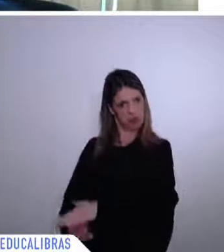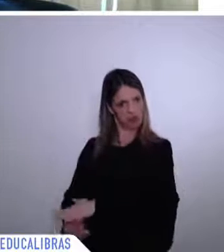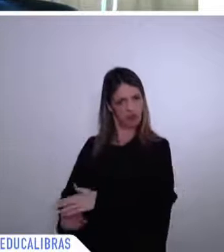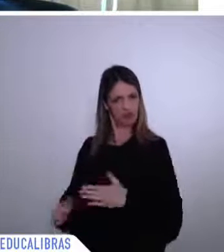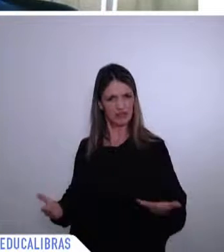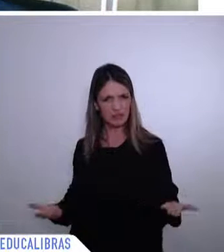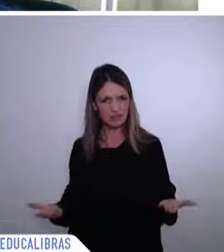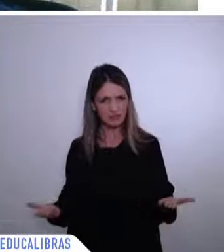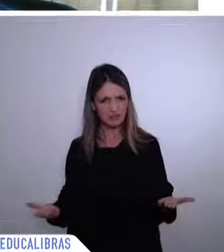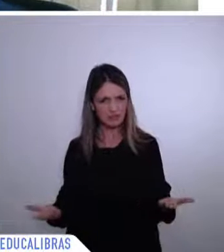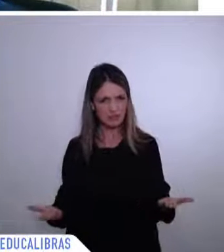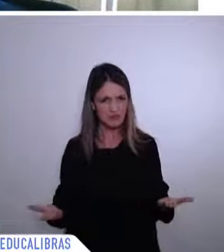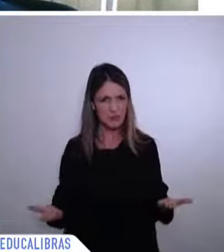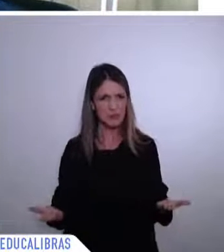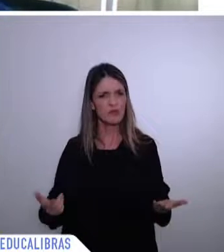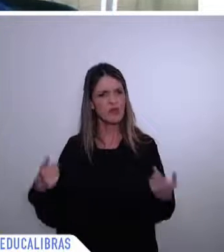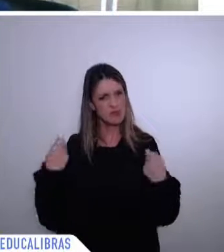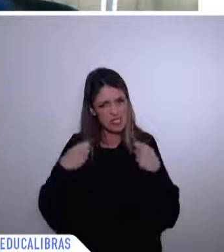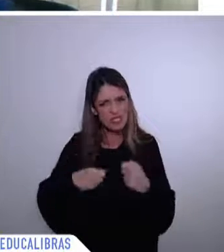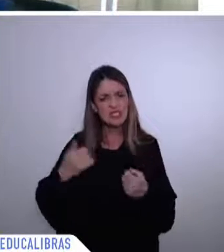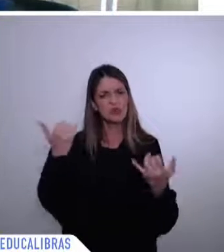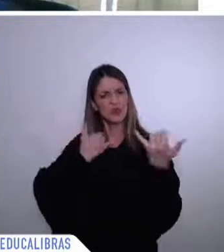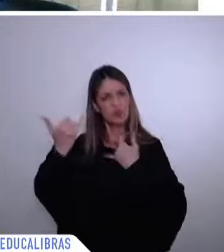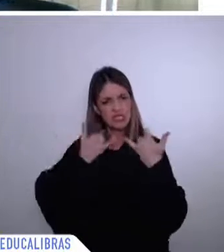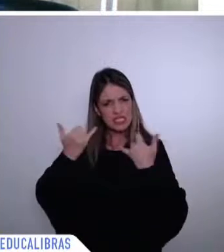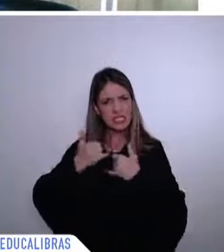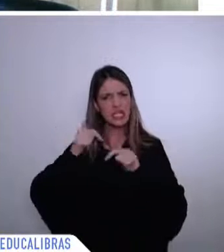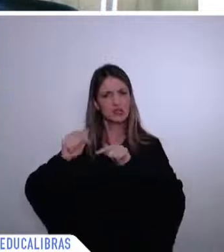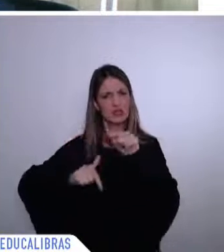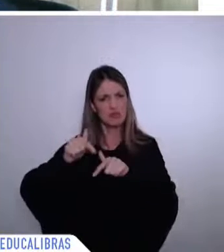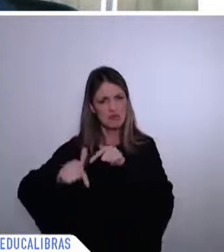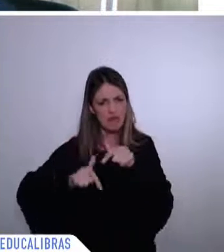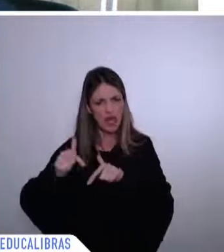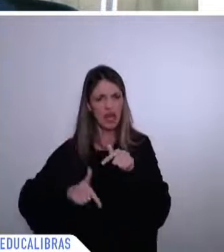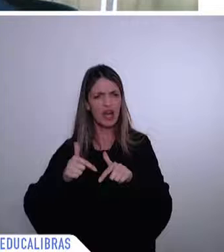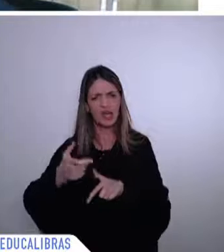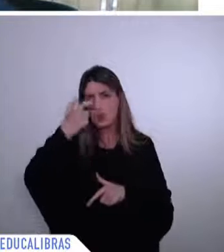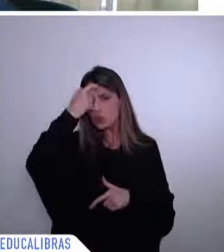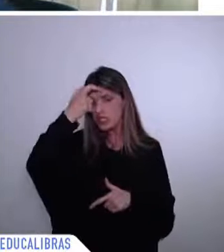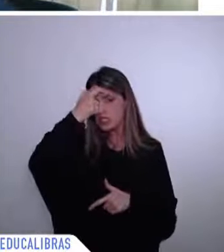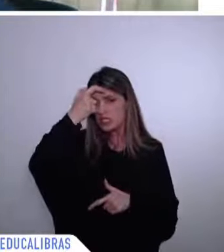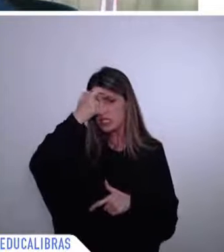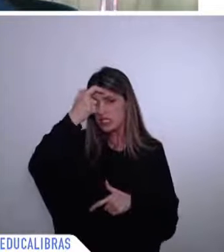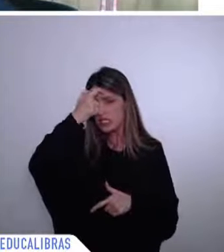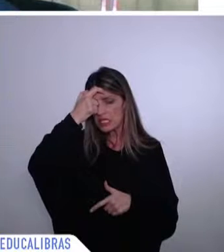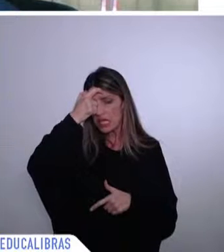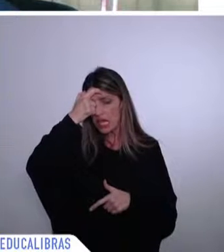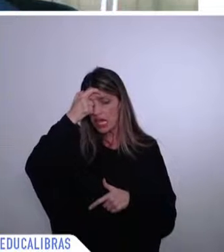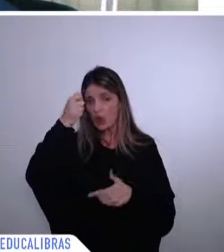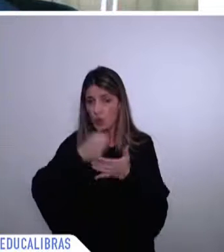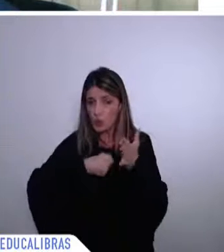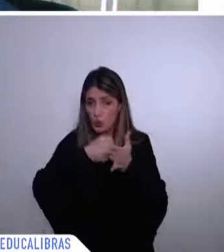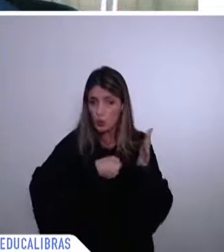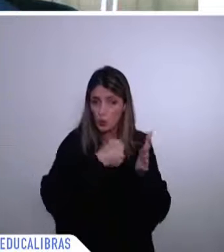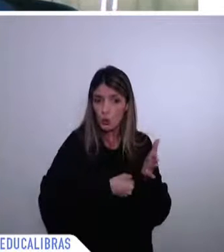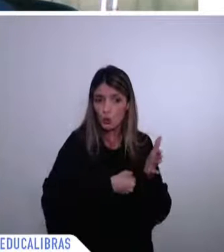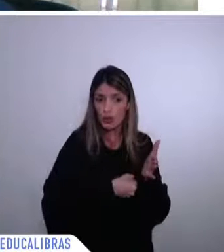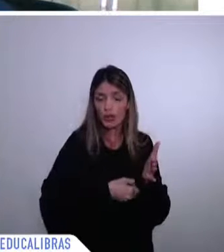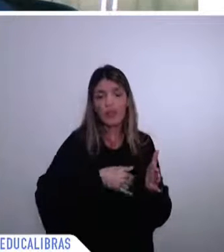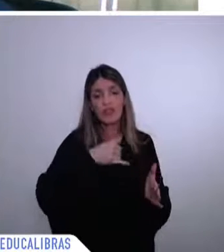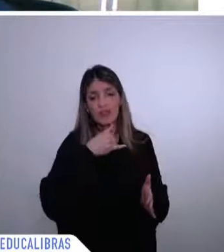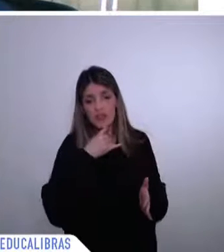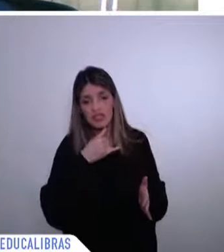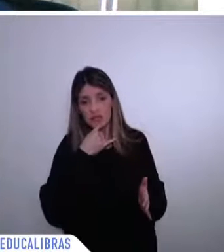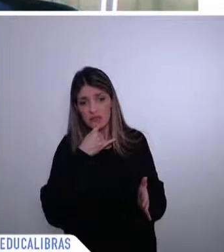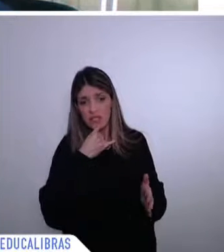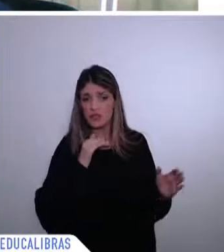the closet, so to speak, and they did that in a devastating way. So if we don't work with raising